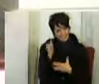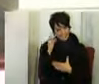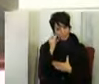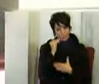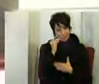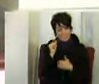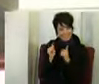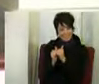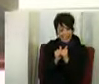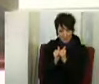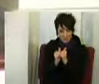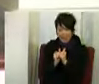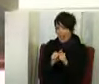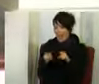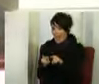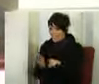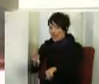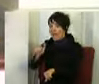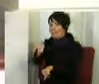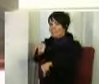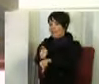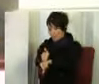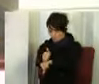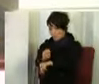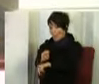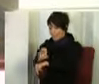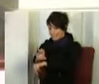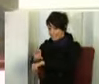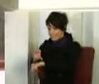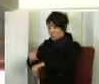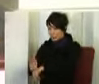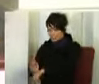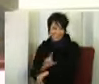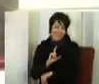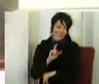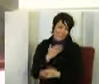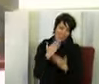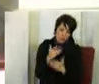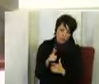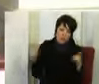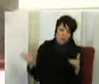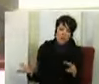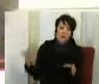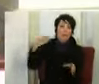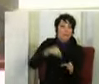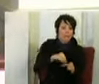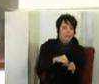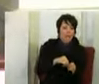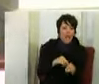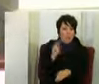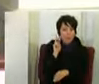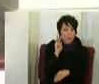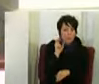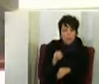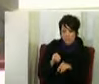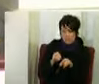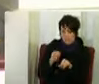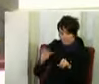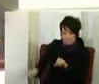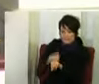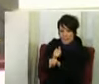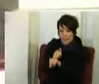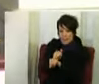Founders Metropolitan Community Church. So thank you so much for keeping us on track with that project, and we're looking forward to launching that on